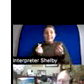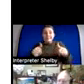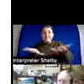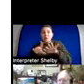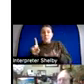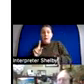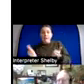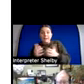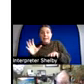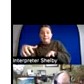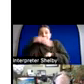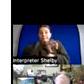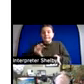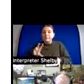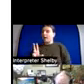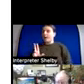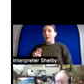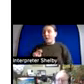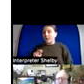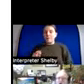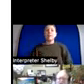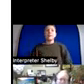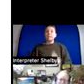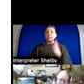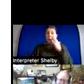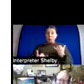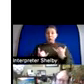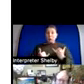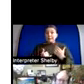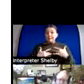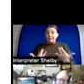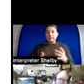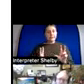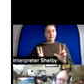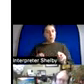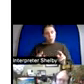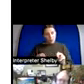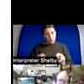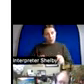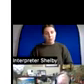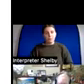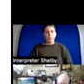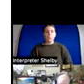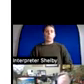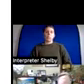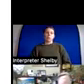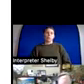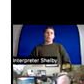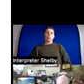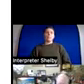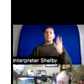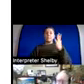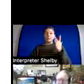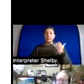publications and reference works things like that and this is why when you look at modern ai